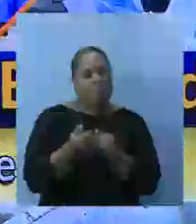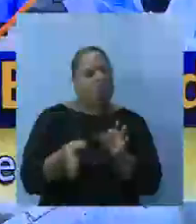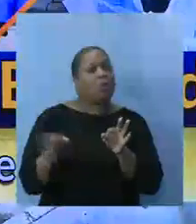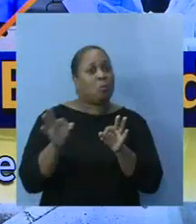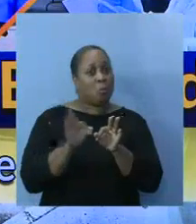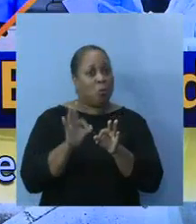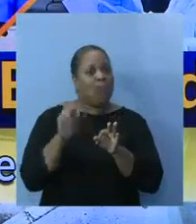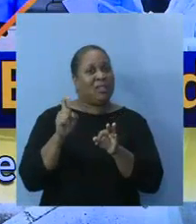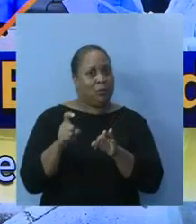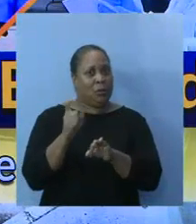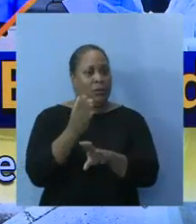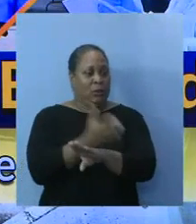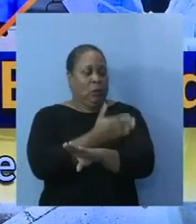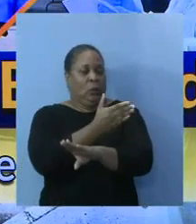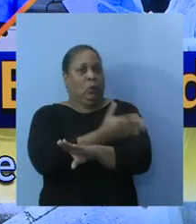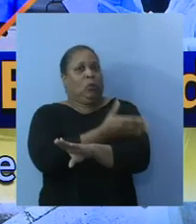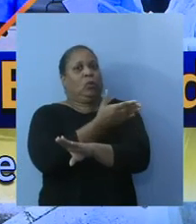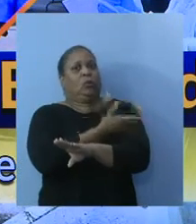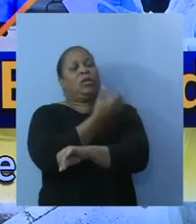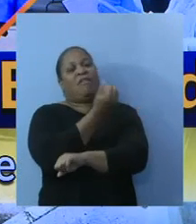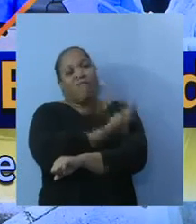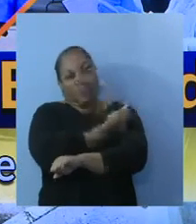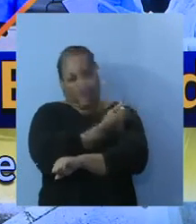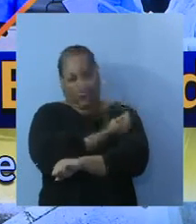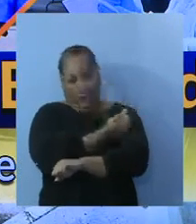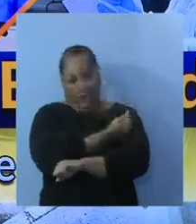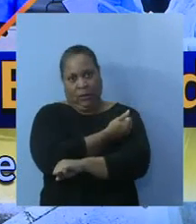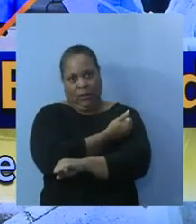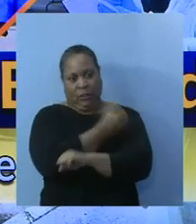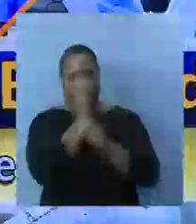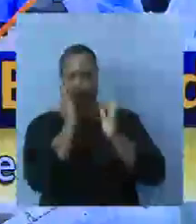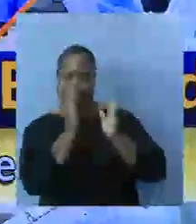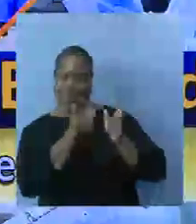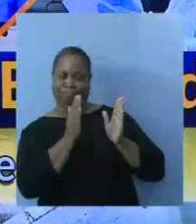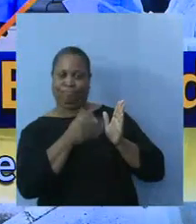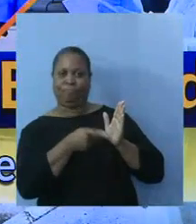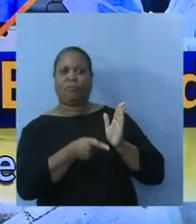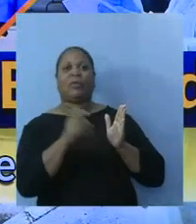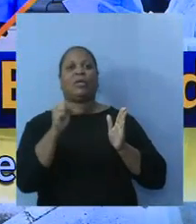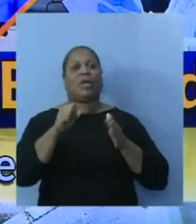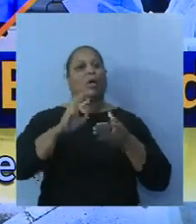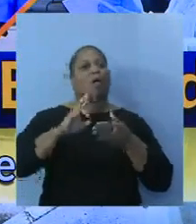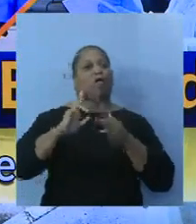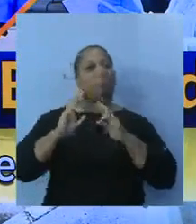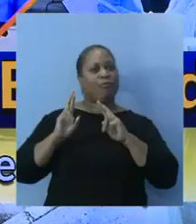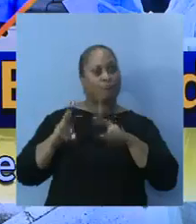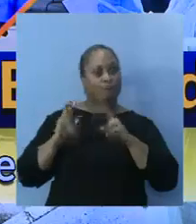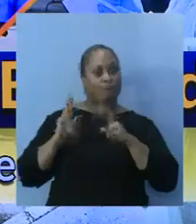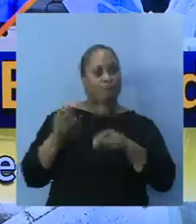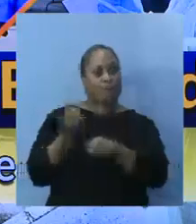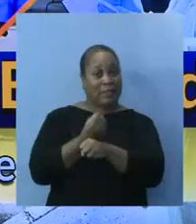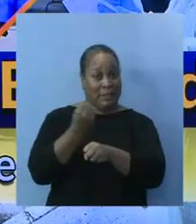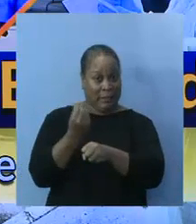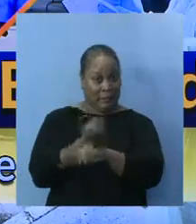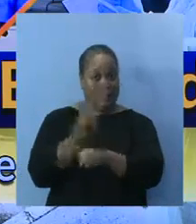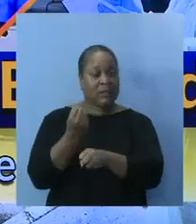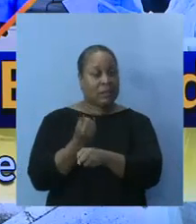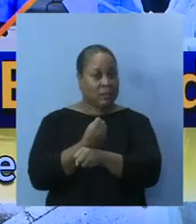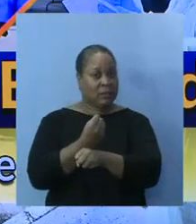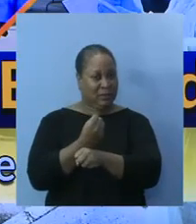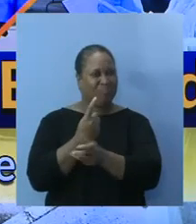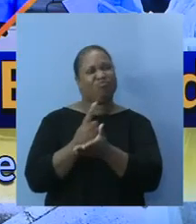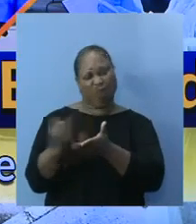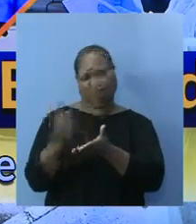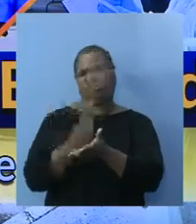is to scale up and ramp up the vaccination effort. We will be reporting statistics in the weekly